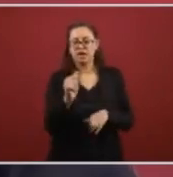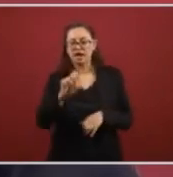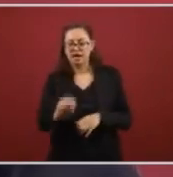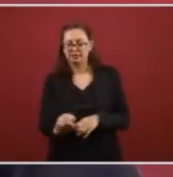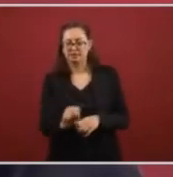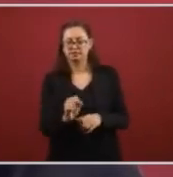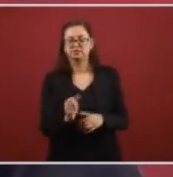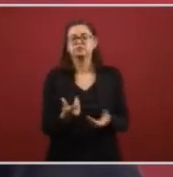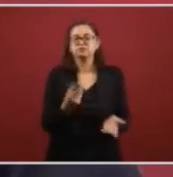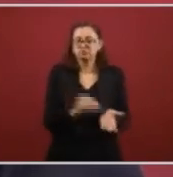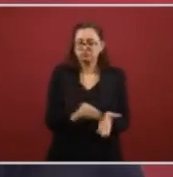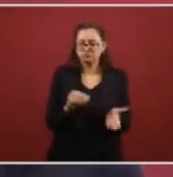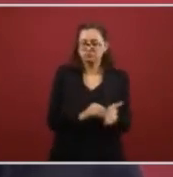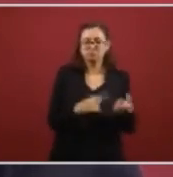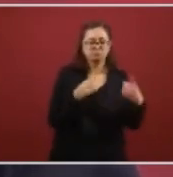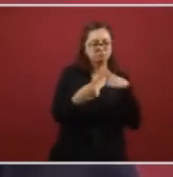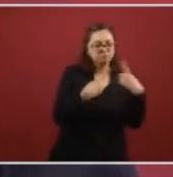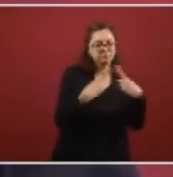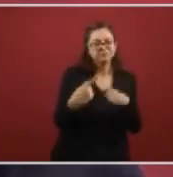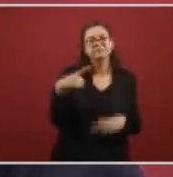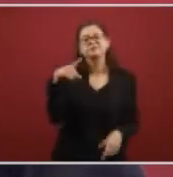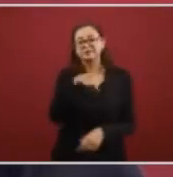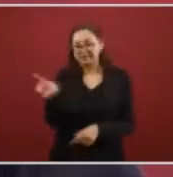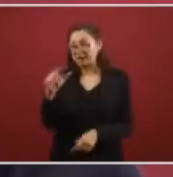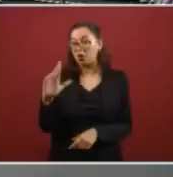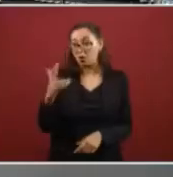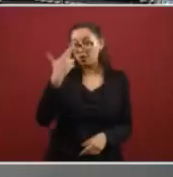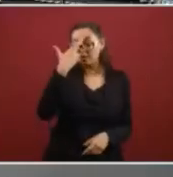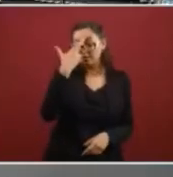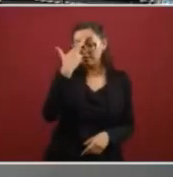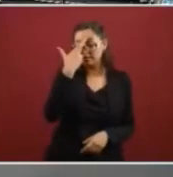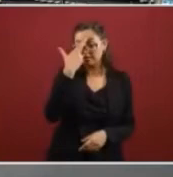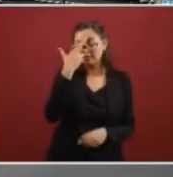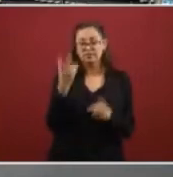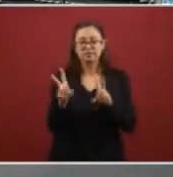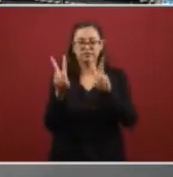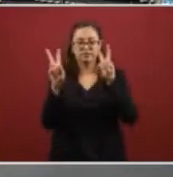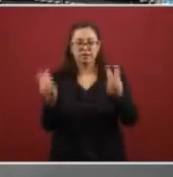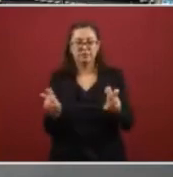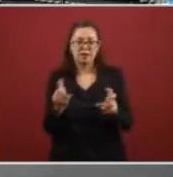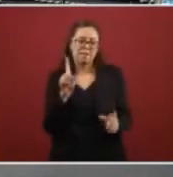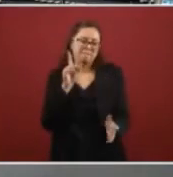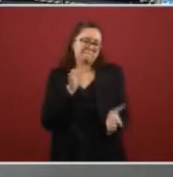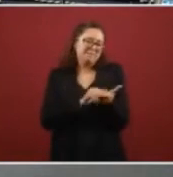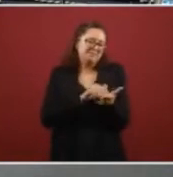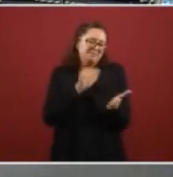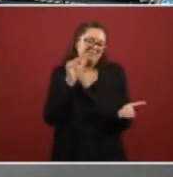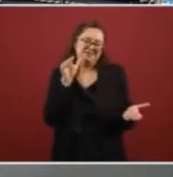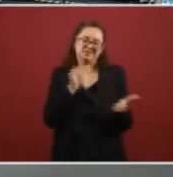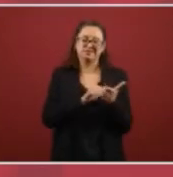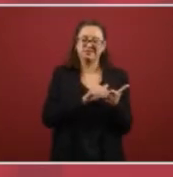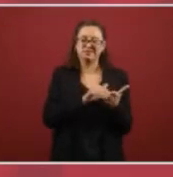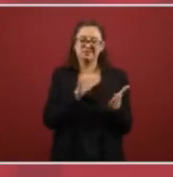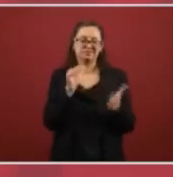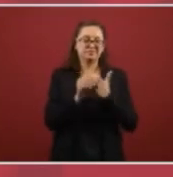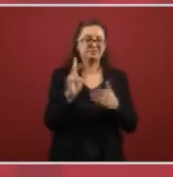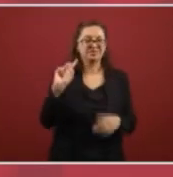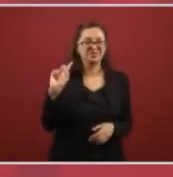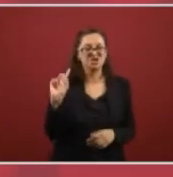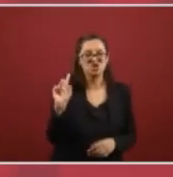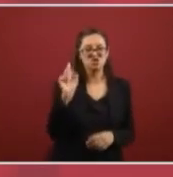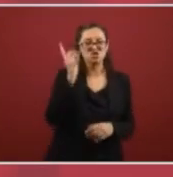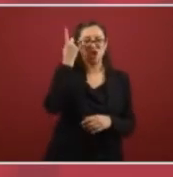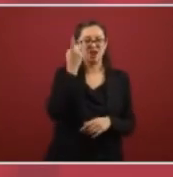that got the contracts to create the gas ducts. We're talking about thousands of millions